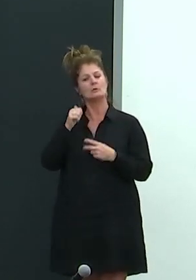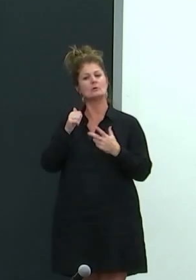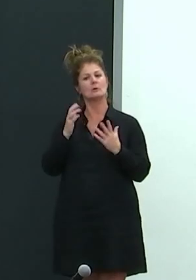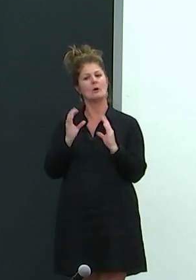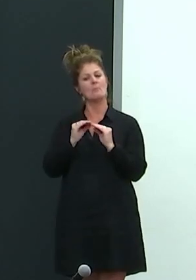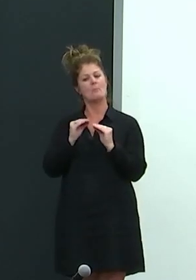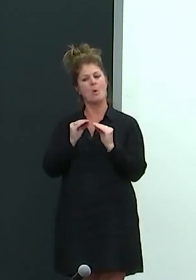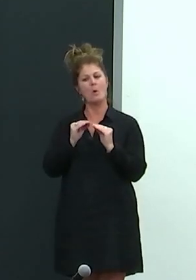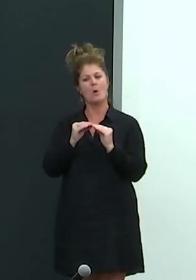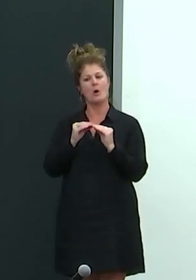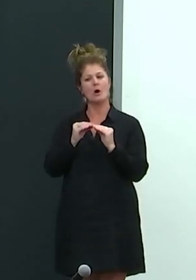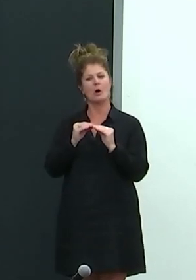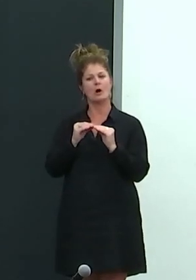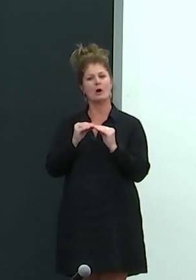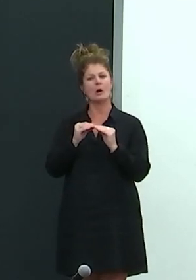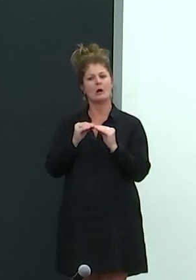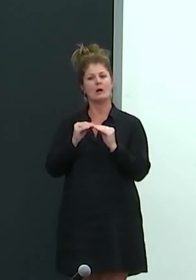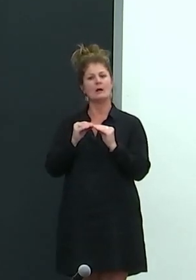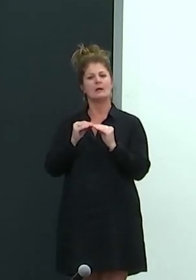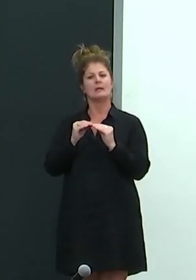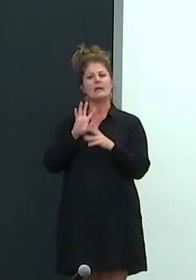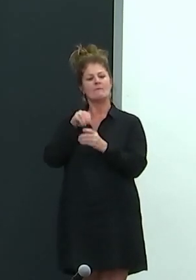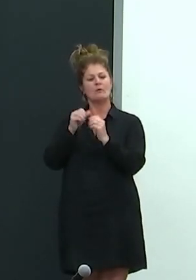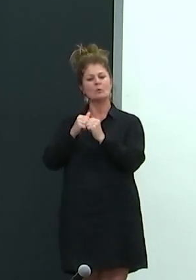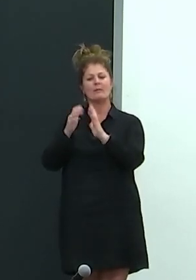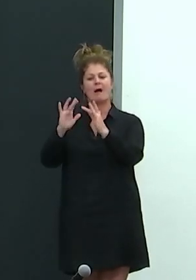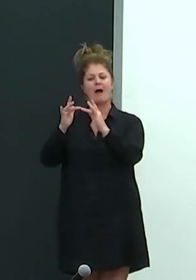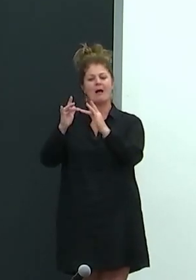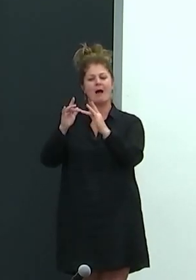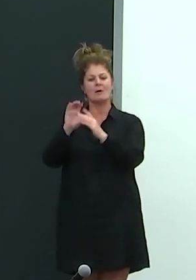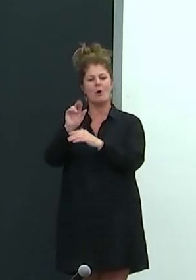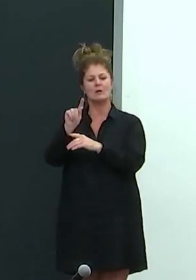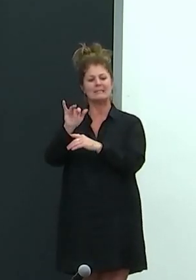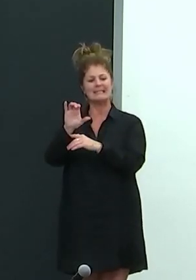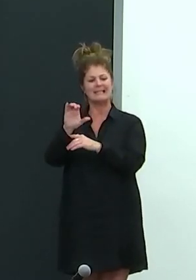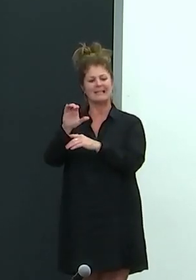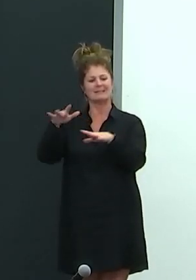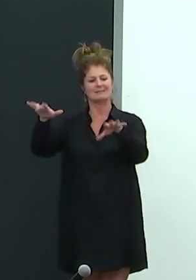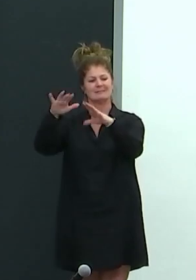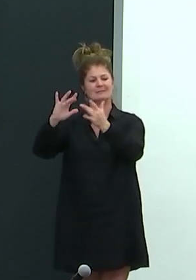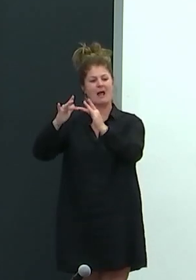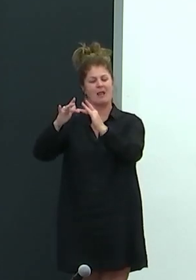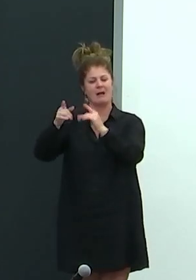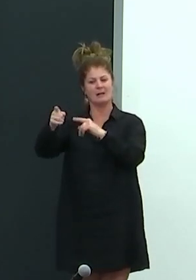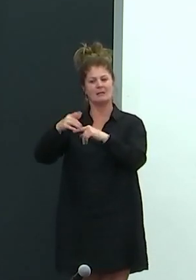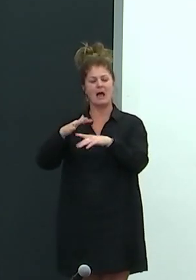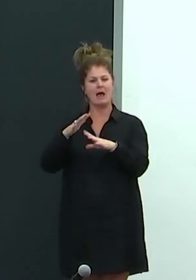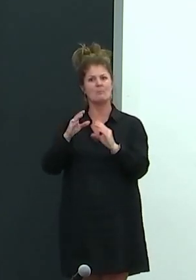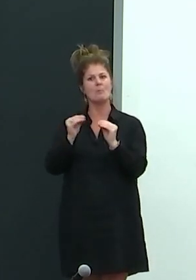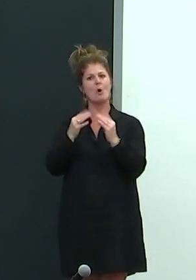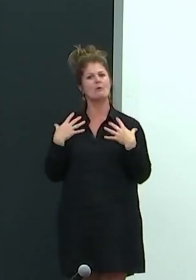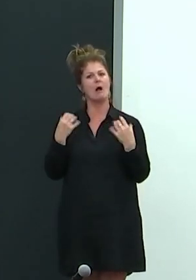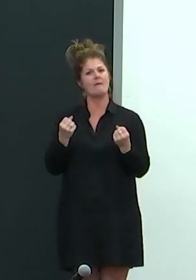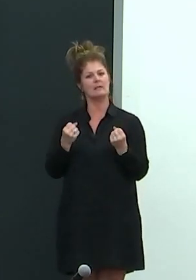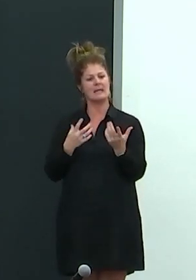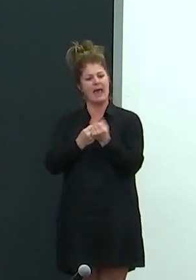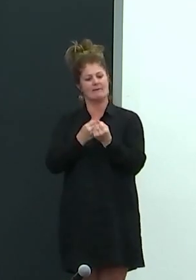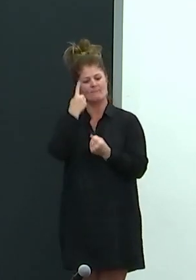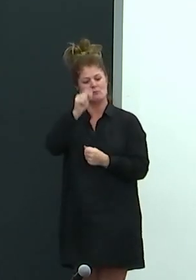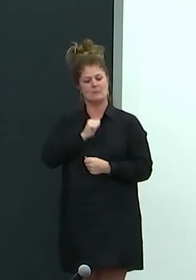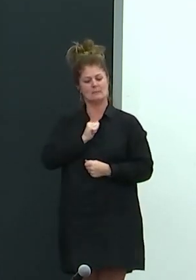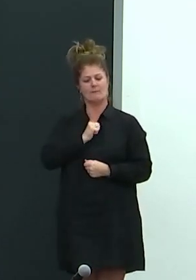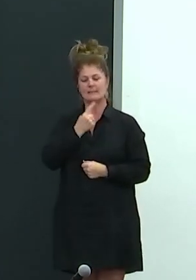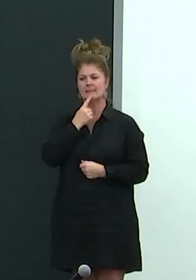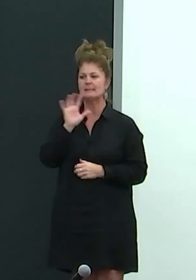into like online autistic spaces, I've gotten a lot more confident in advocating for myself and saying, no, I